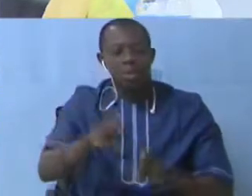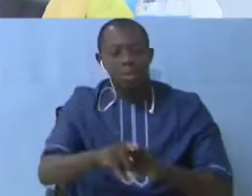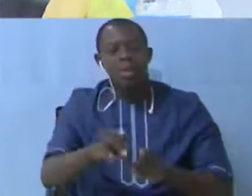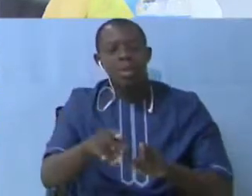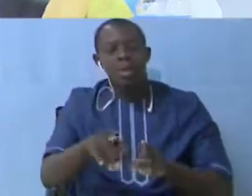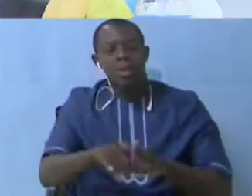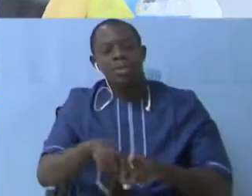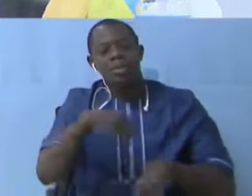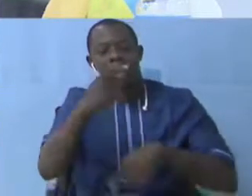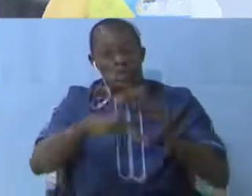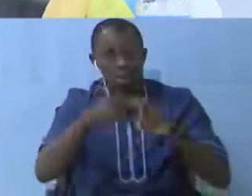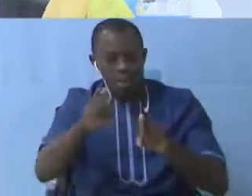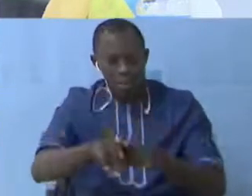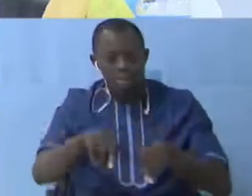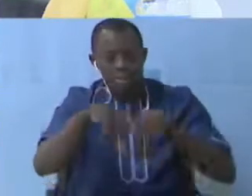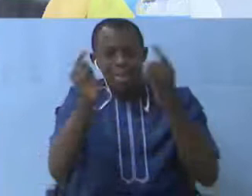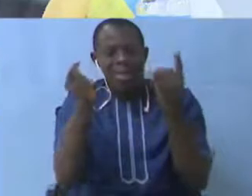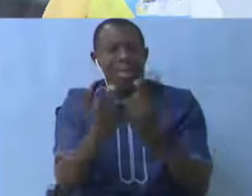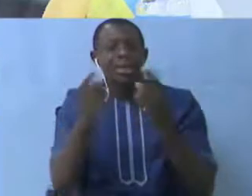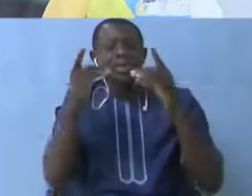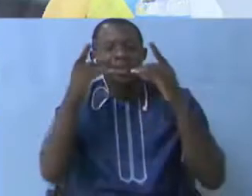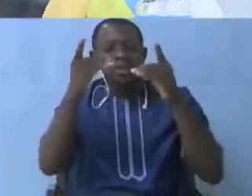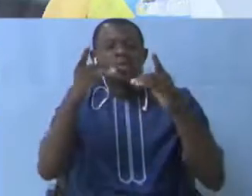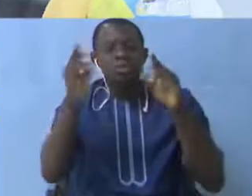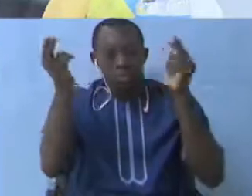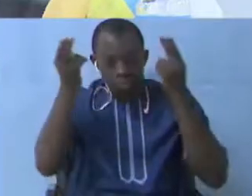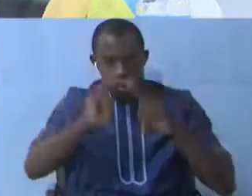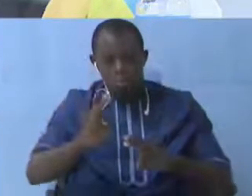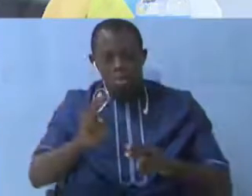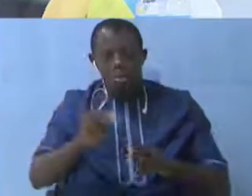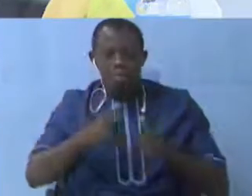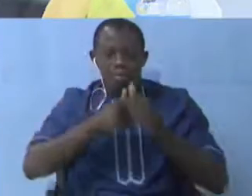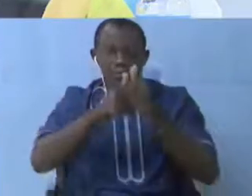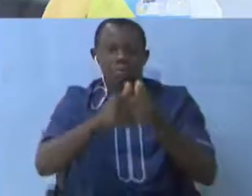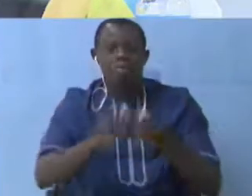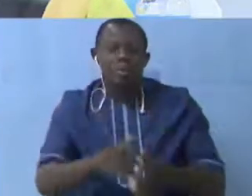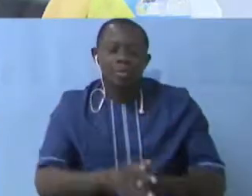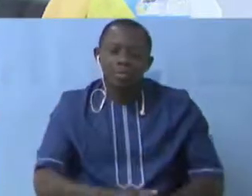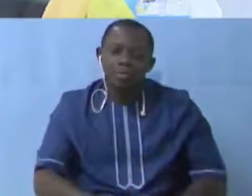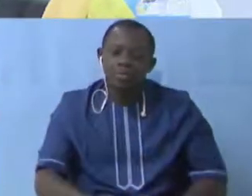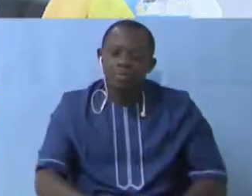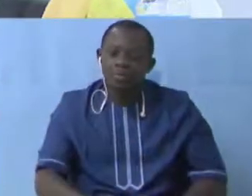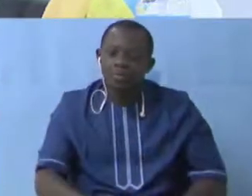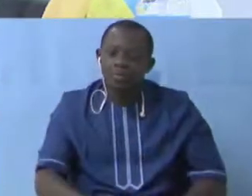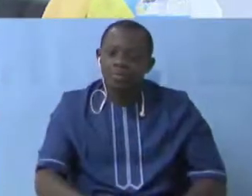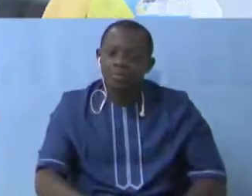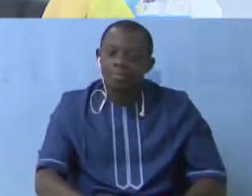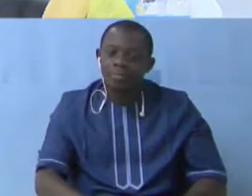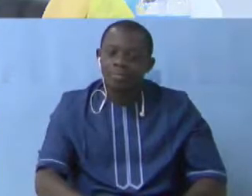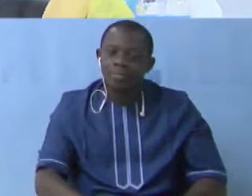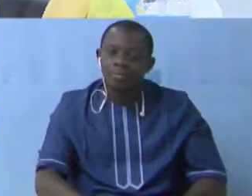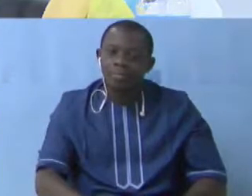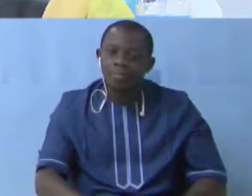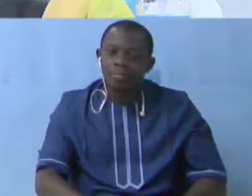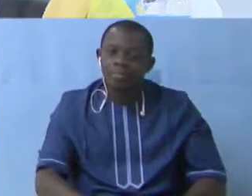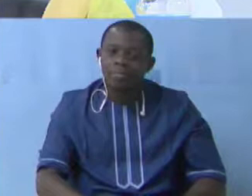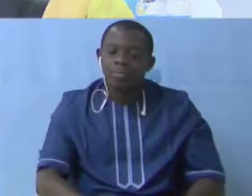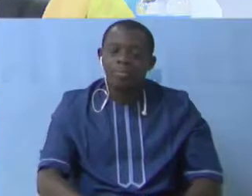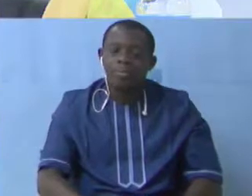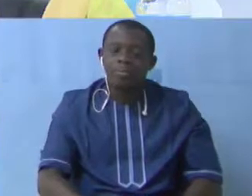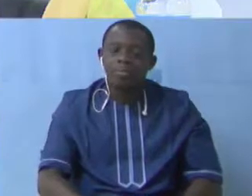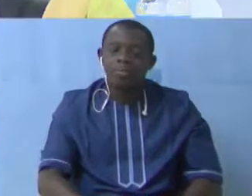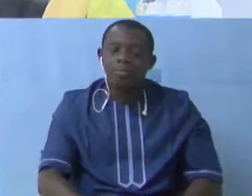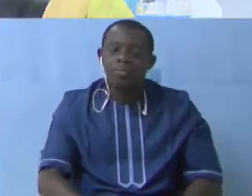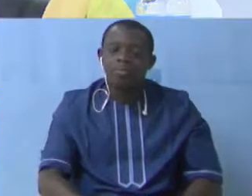ci wàlli déclaration boobu. I remember vividly we had a specific workshop with for journalists here